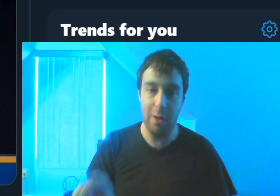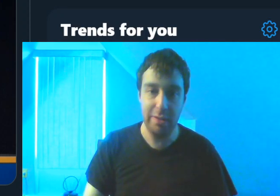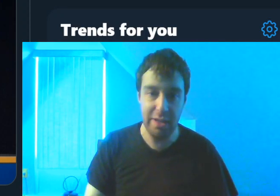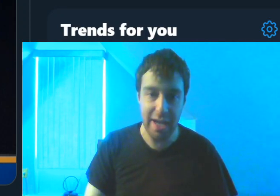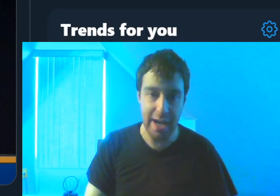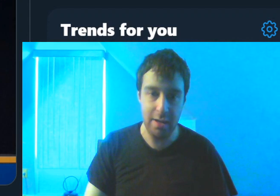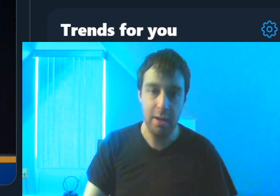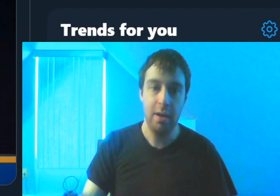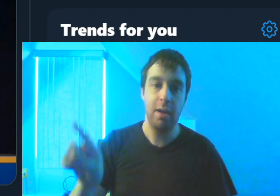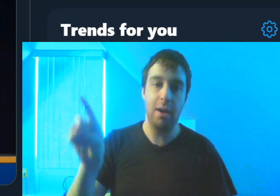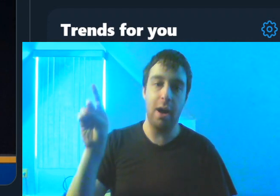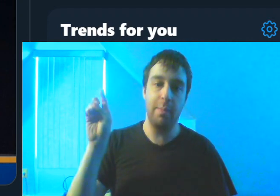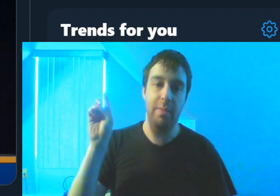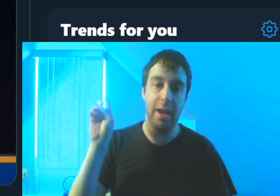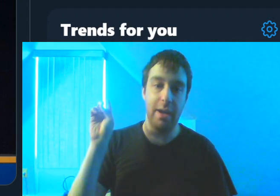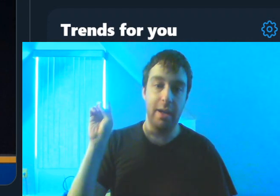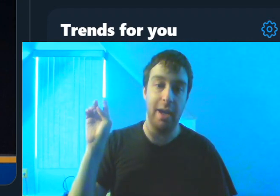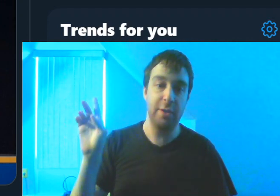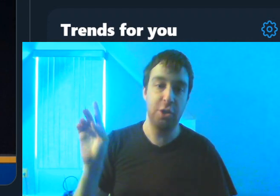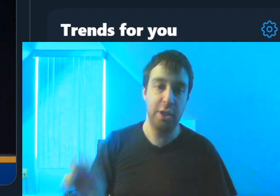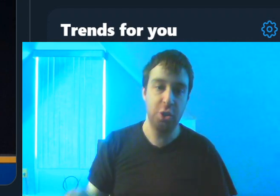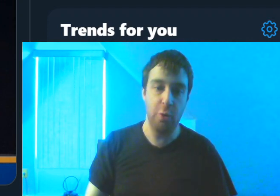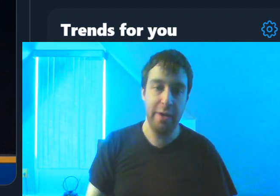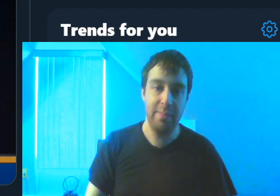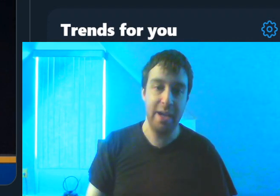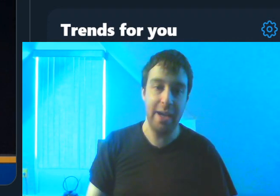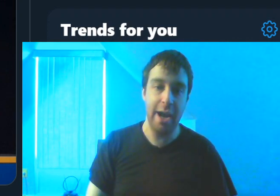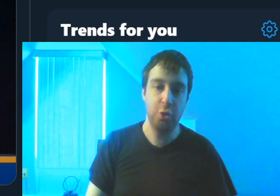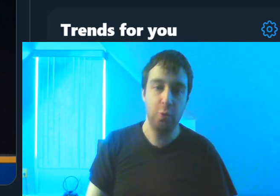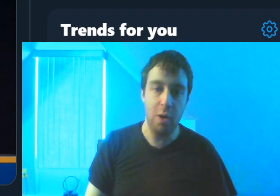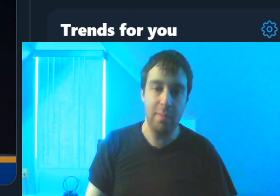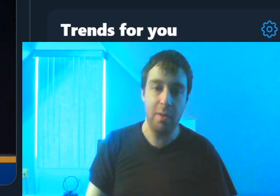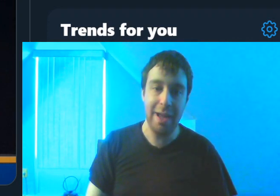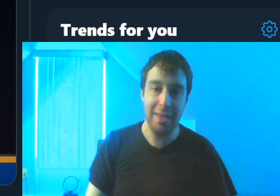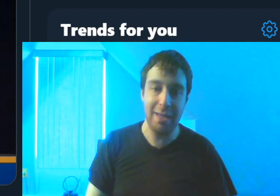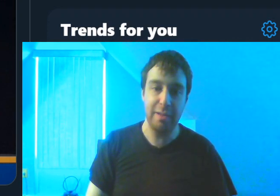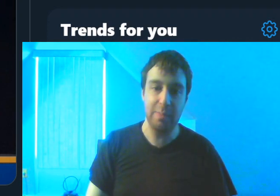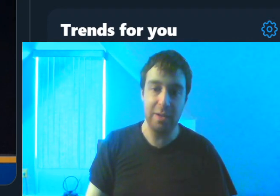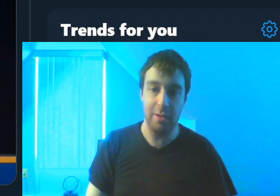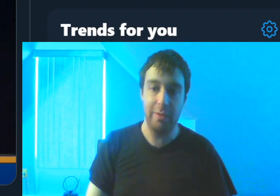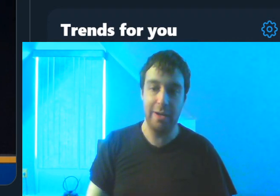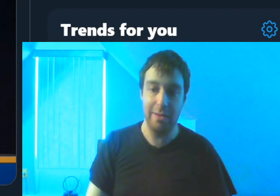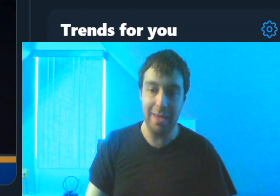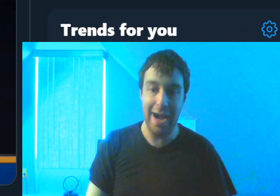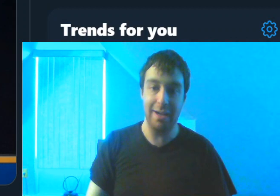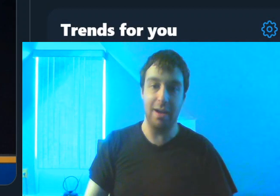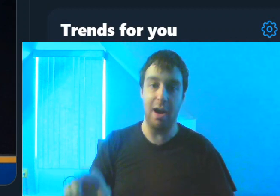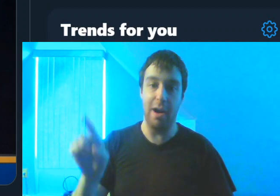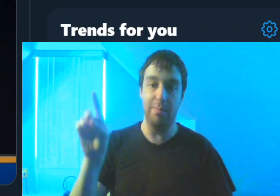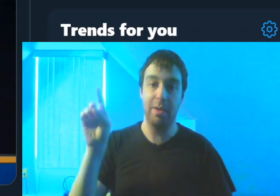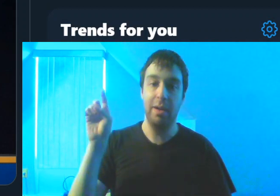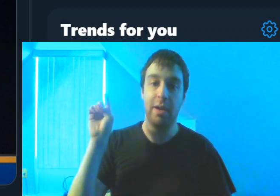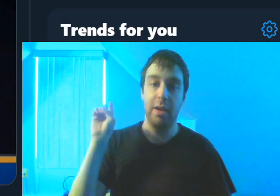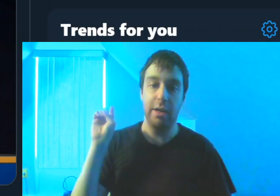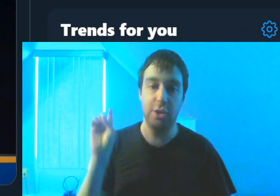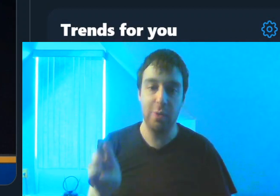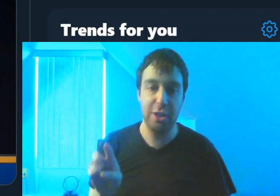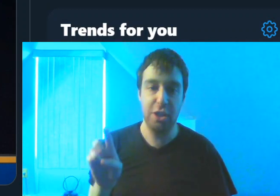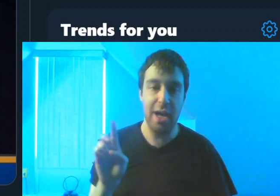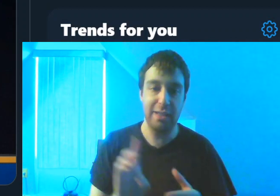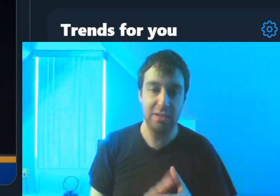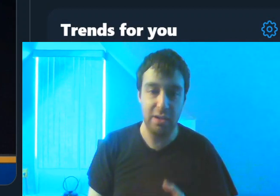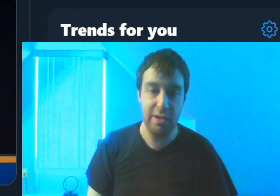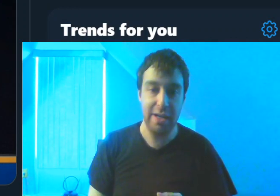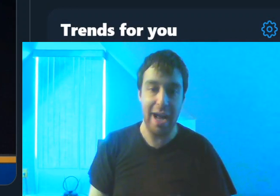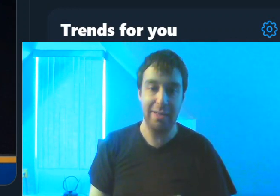So, once again, if you're just joining me, Andrew Cuomo made the announcement earlier that